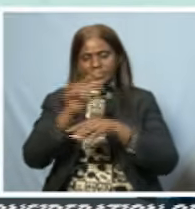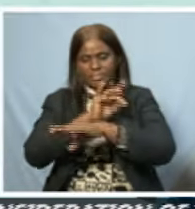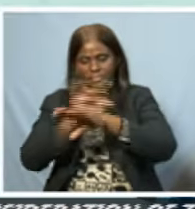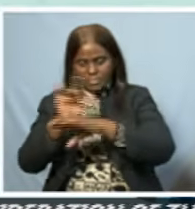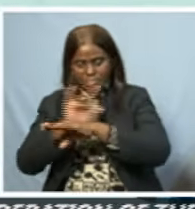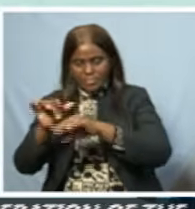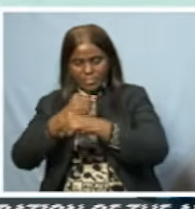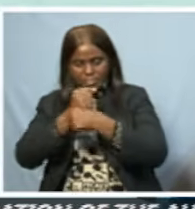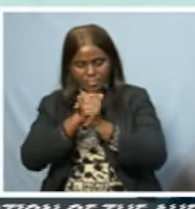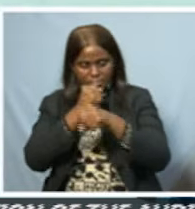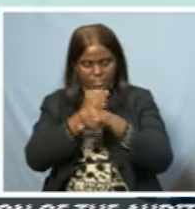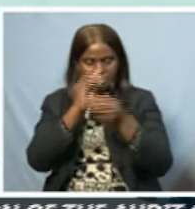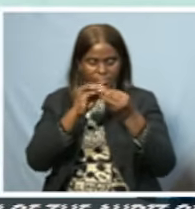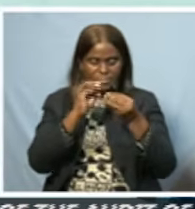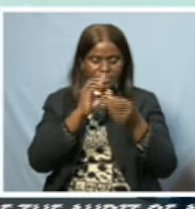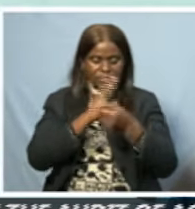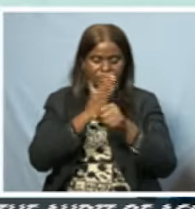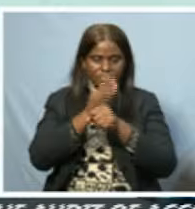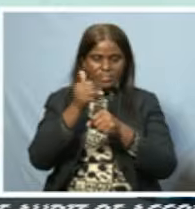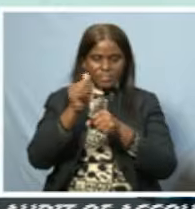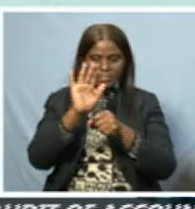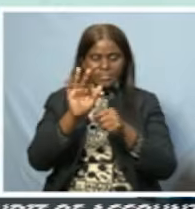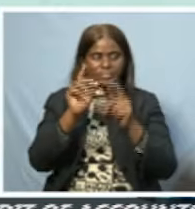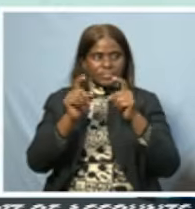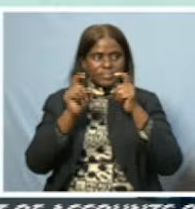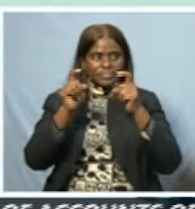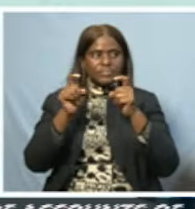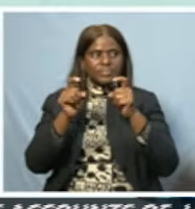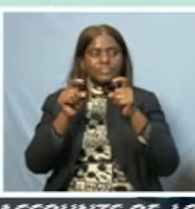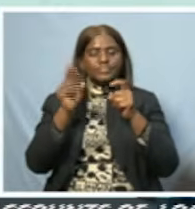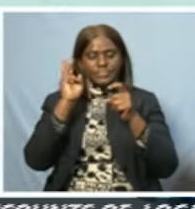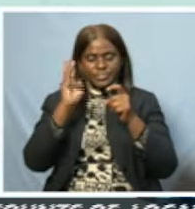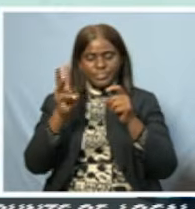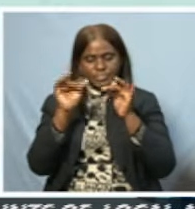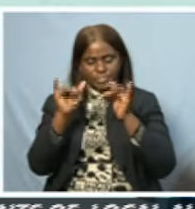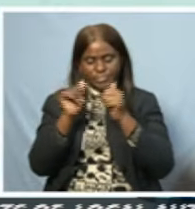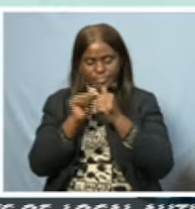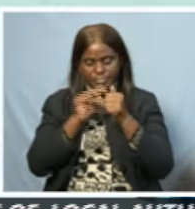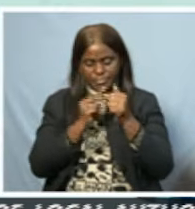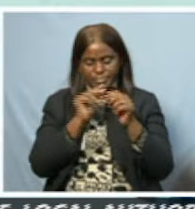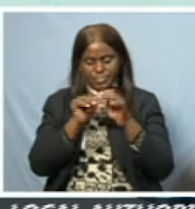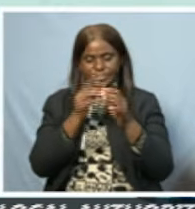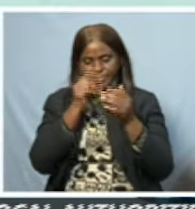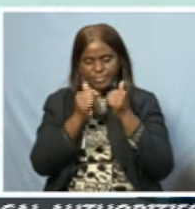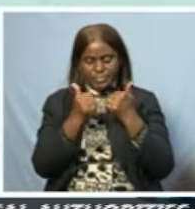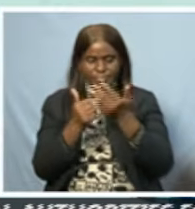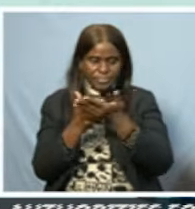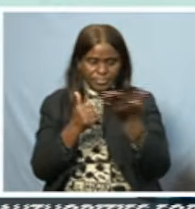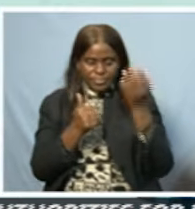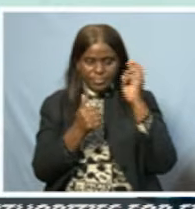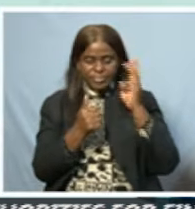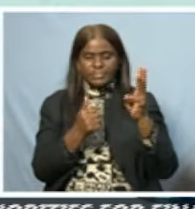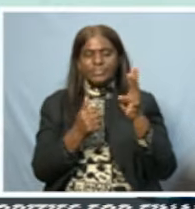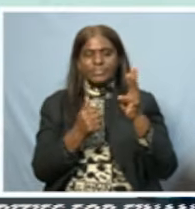vacancies are created further after elevation, it will remain with us now because most of them will